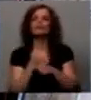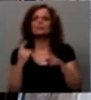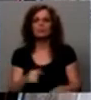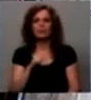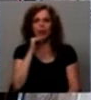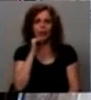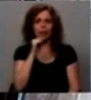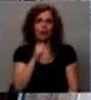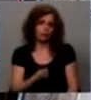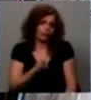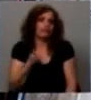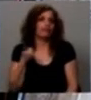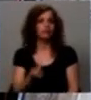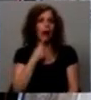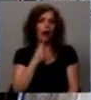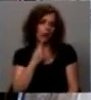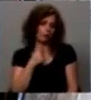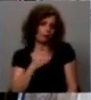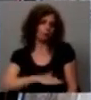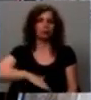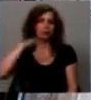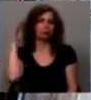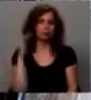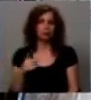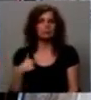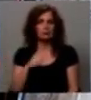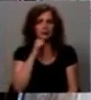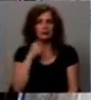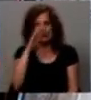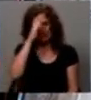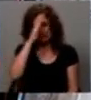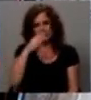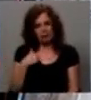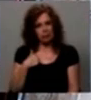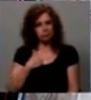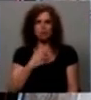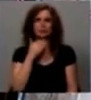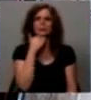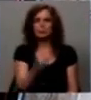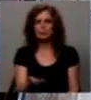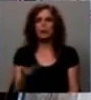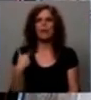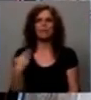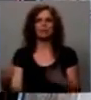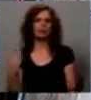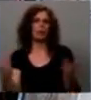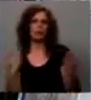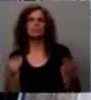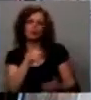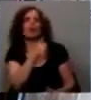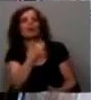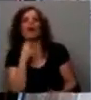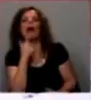rather good at English. I mean, I'm not even sure if I'm really good at English, but in terms of, like, comparing to...